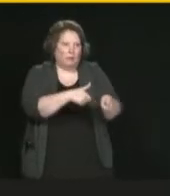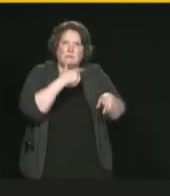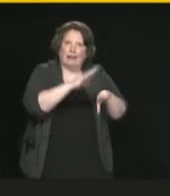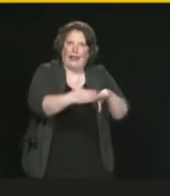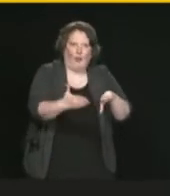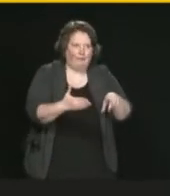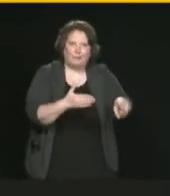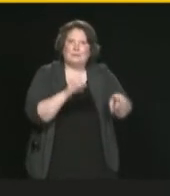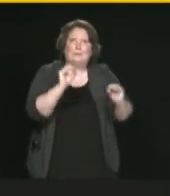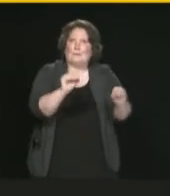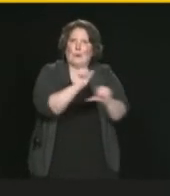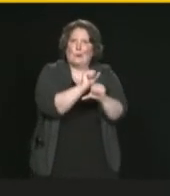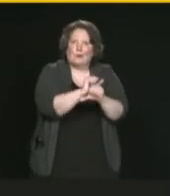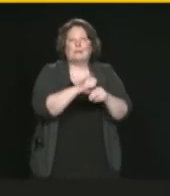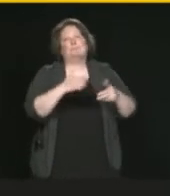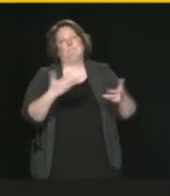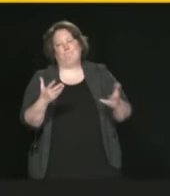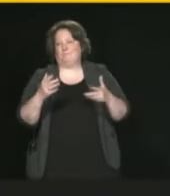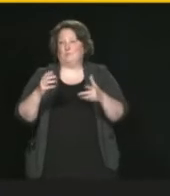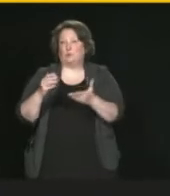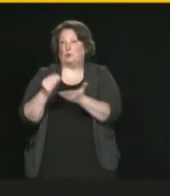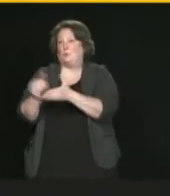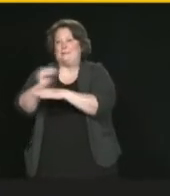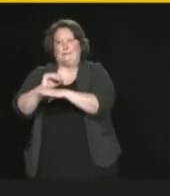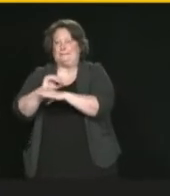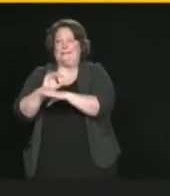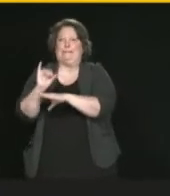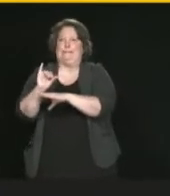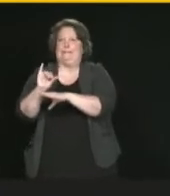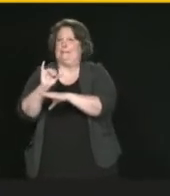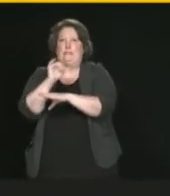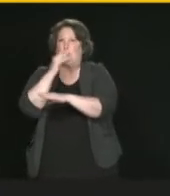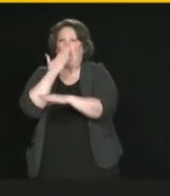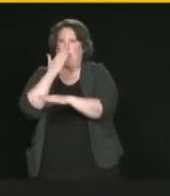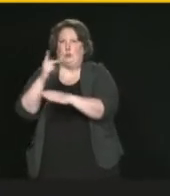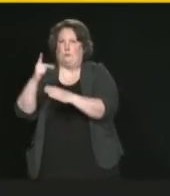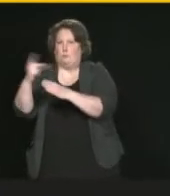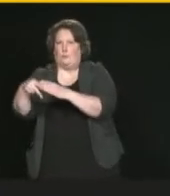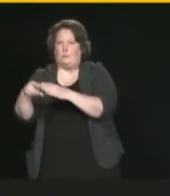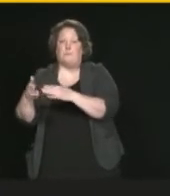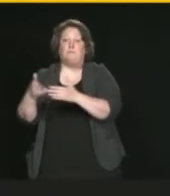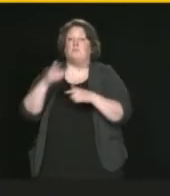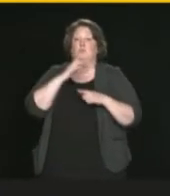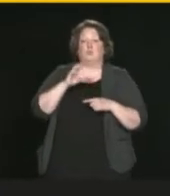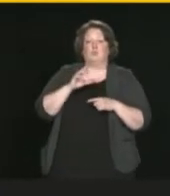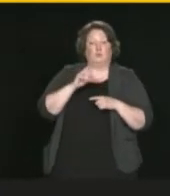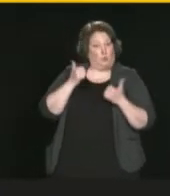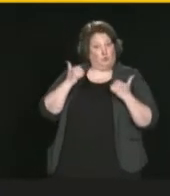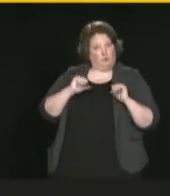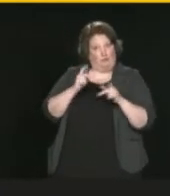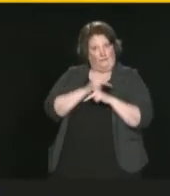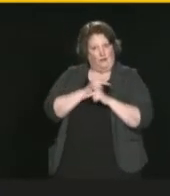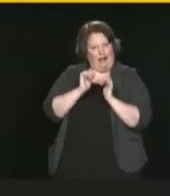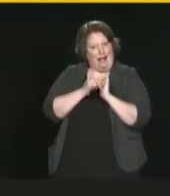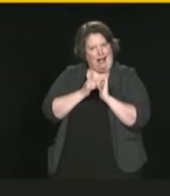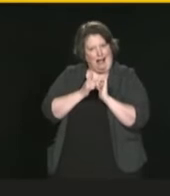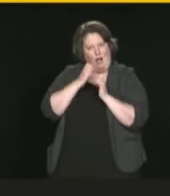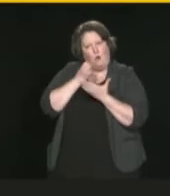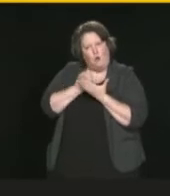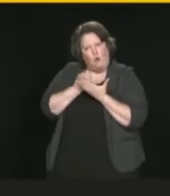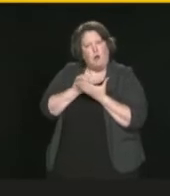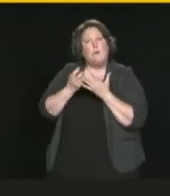at how we can make that transition to an economy starting to reopen with